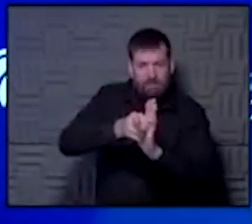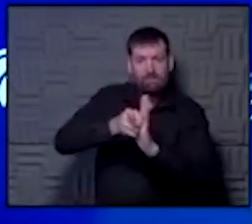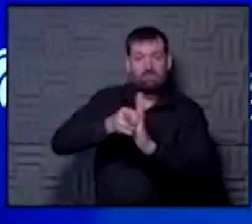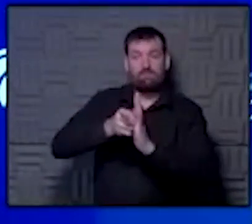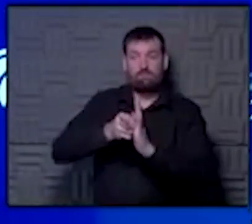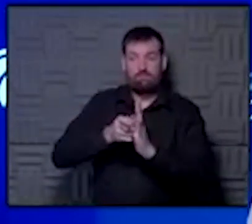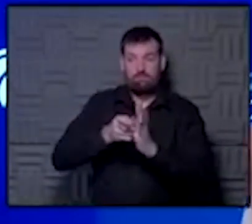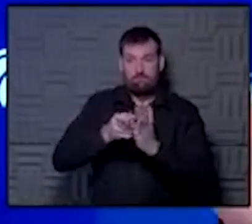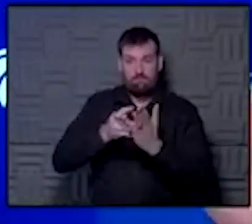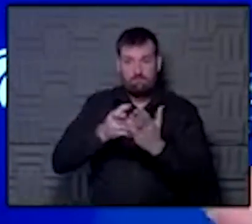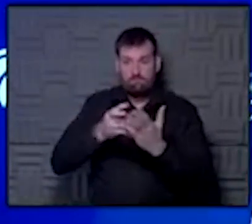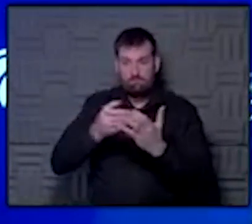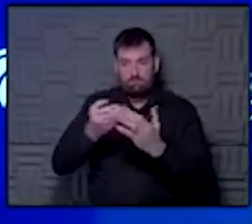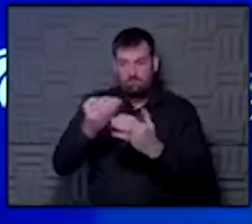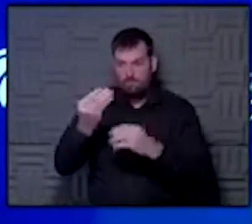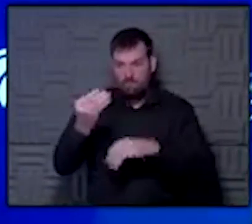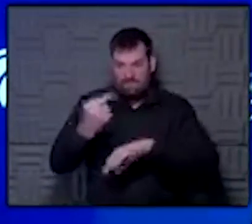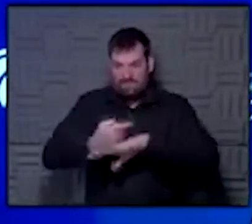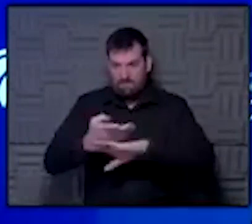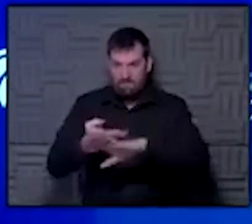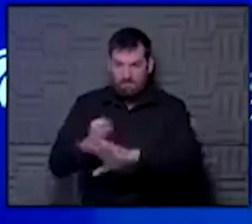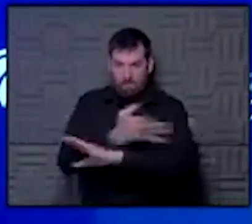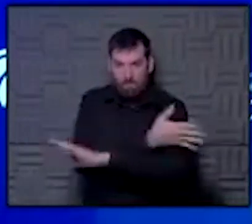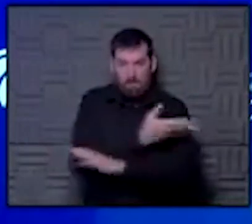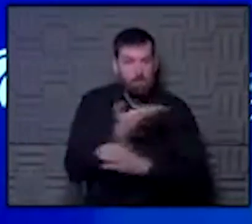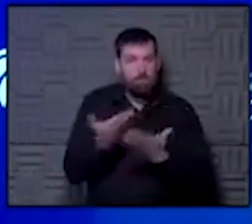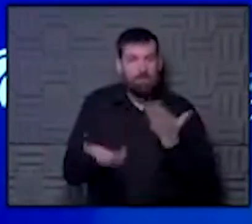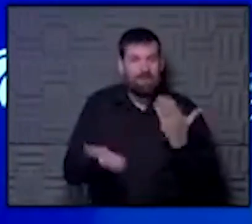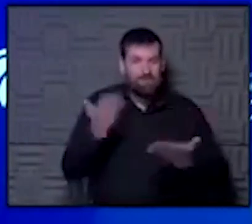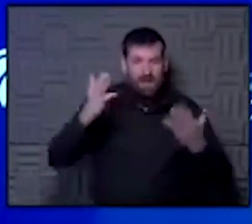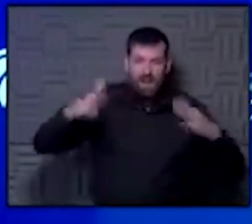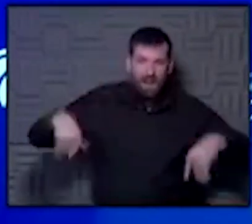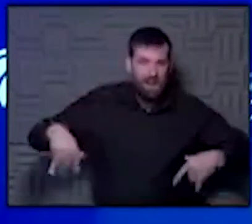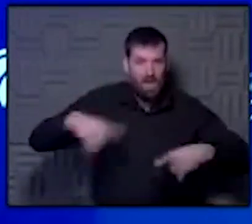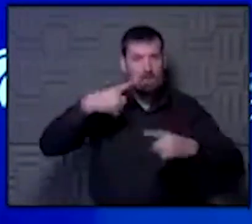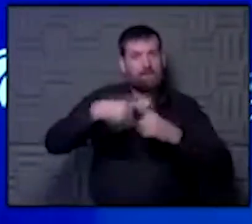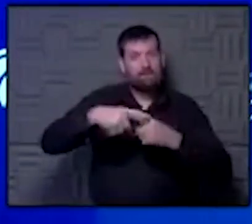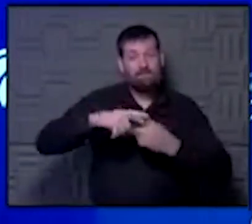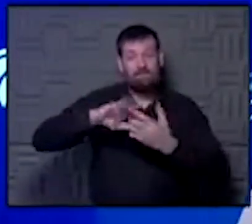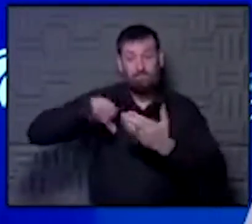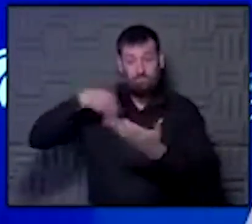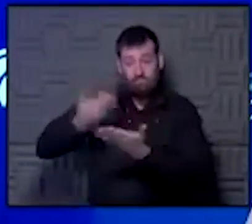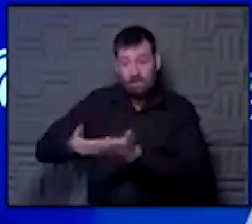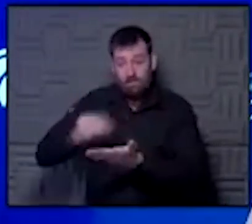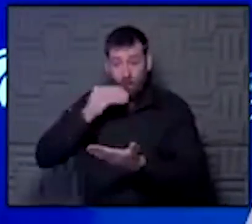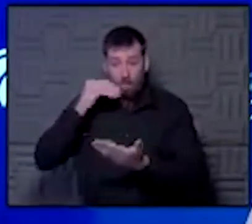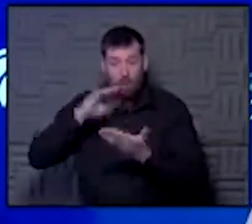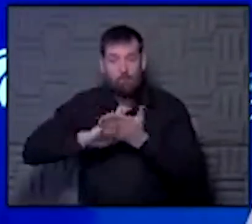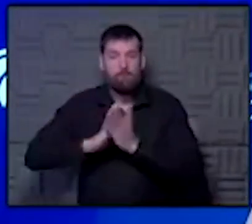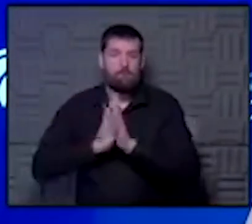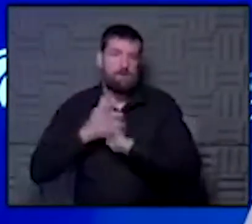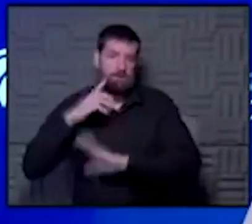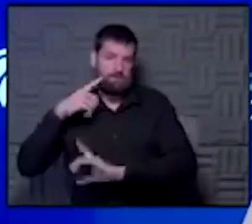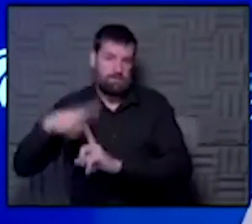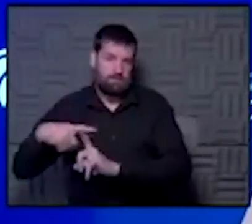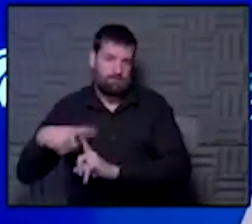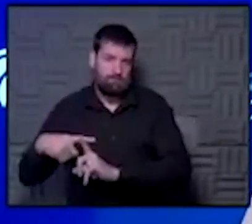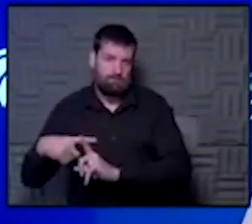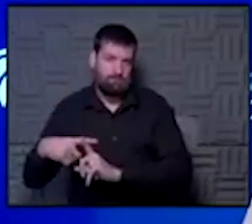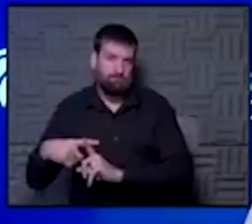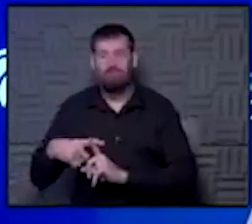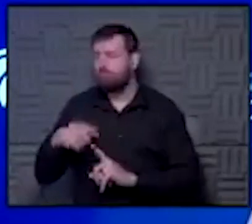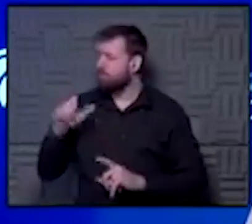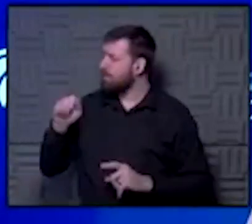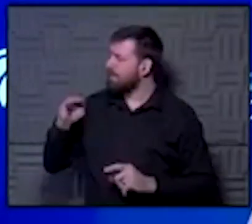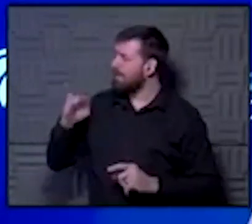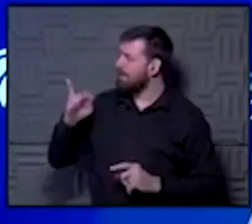exposure, 14 days prior to that, you may not yet be positive, and then you can turn positive when you get home. So I think you just have to be right. I think, Manny gave great